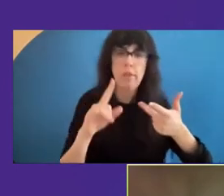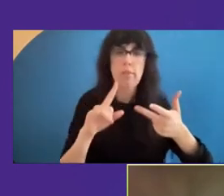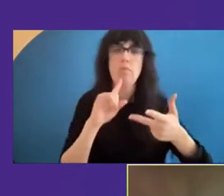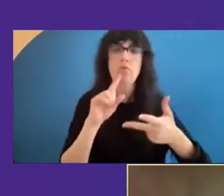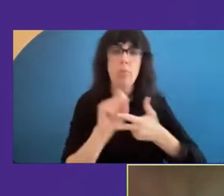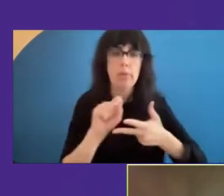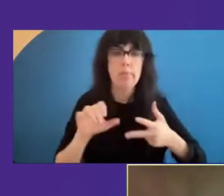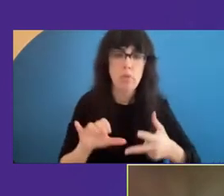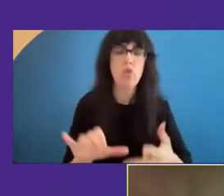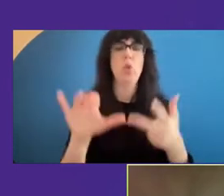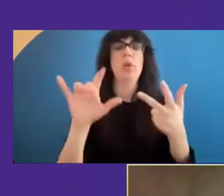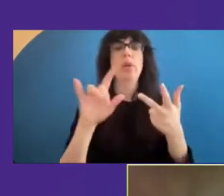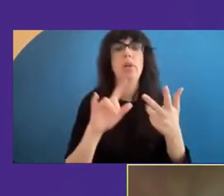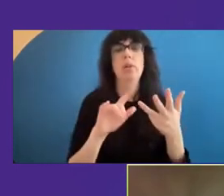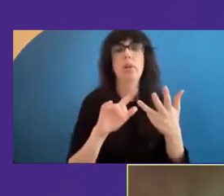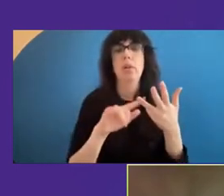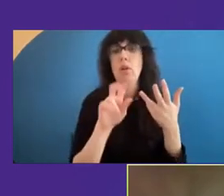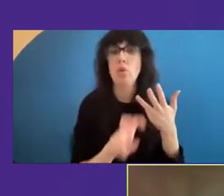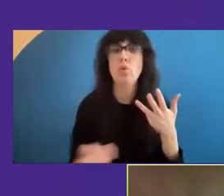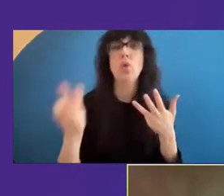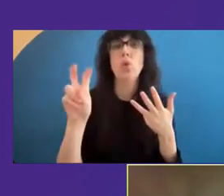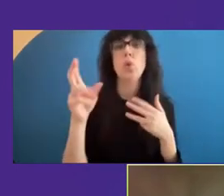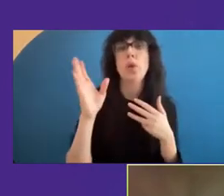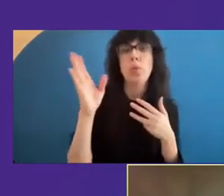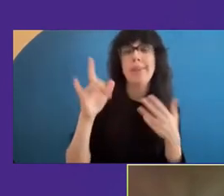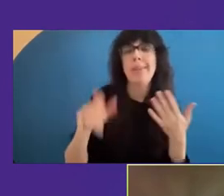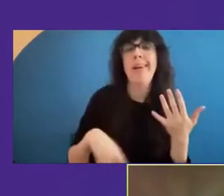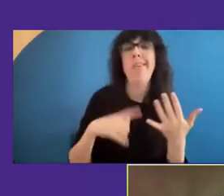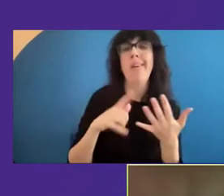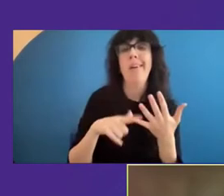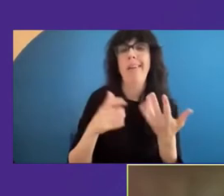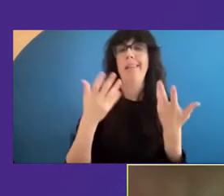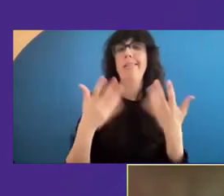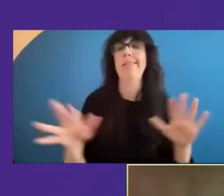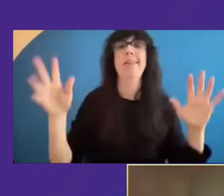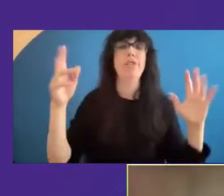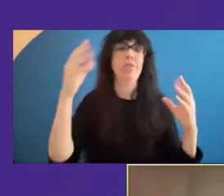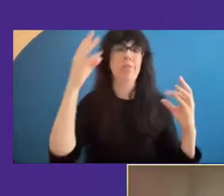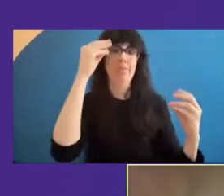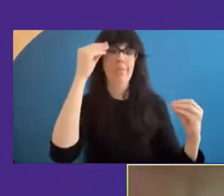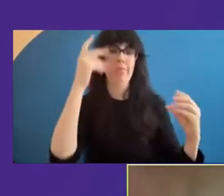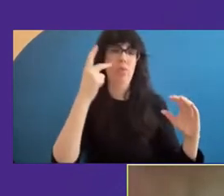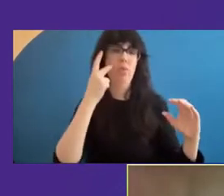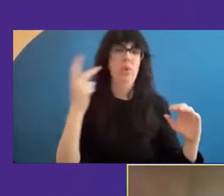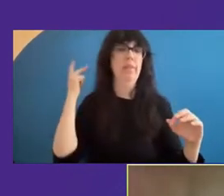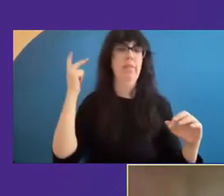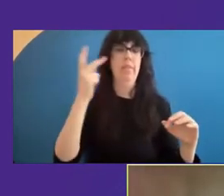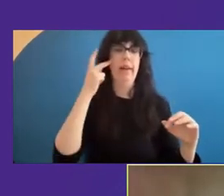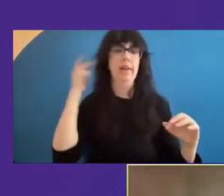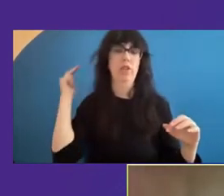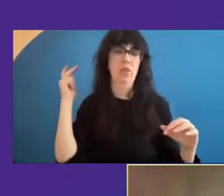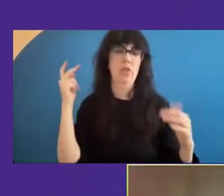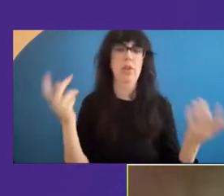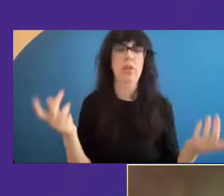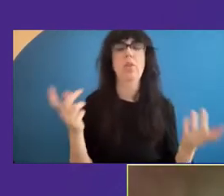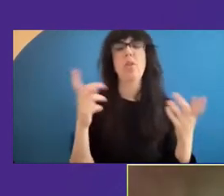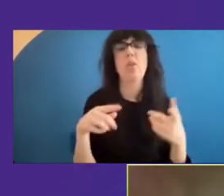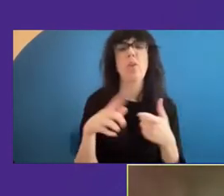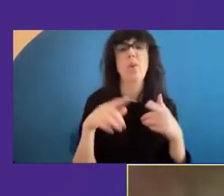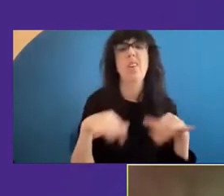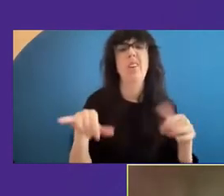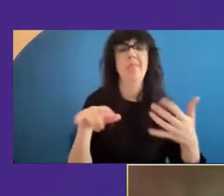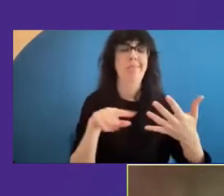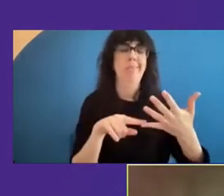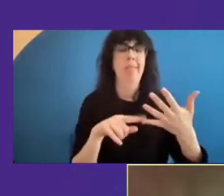Touring and presentation, and then reflection afterwards, or more commonly thought of in sort of the dominant narrative is